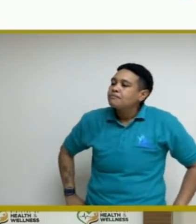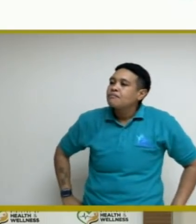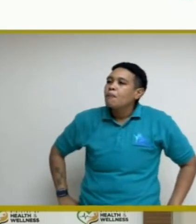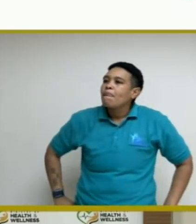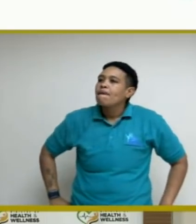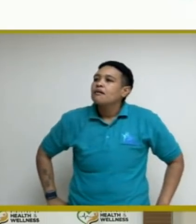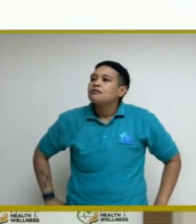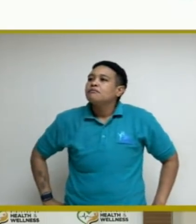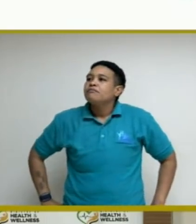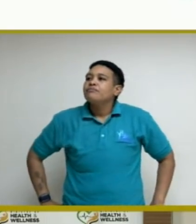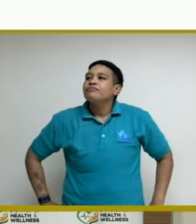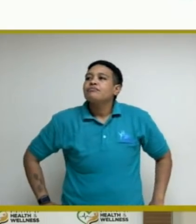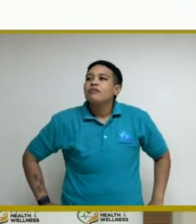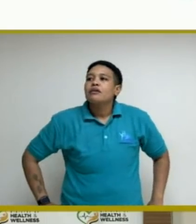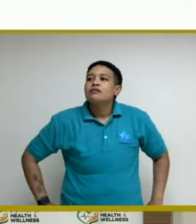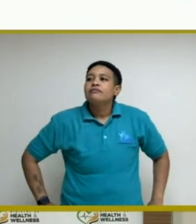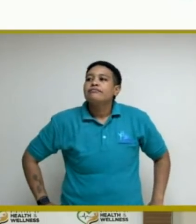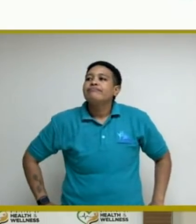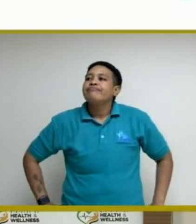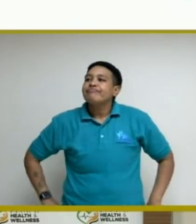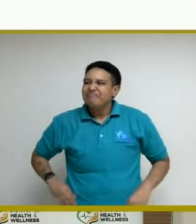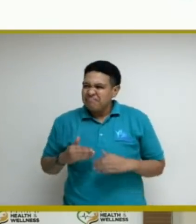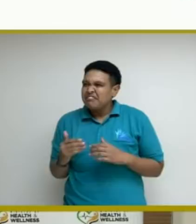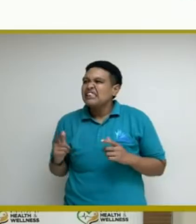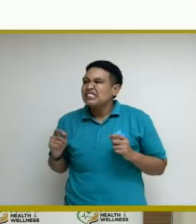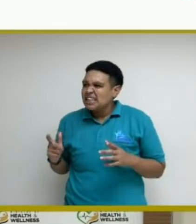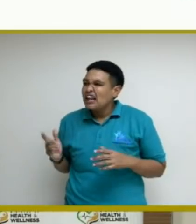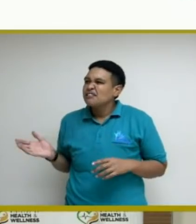Next slide. Next slide.